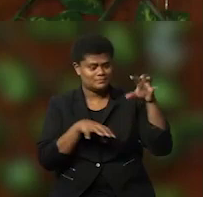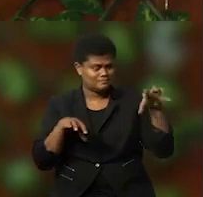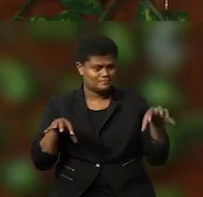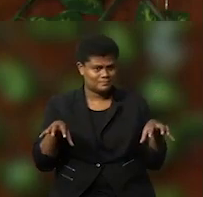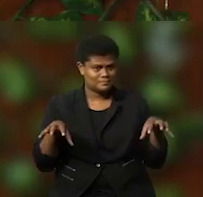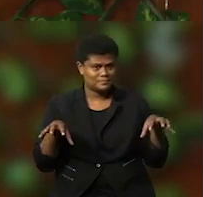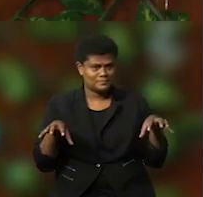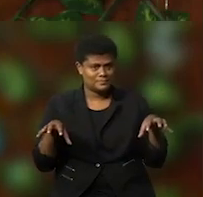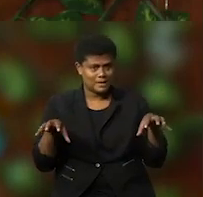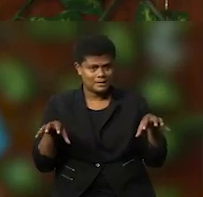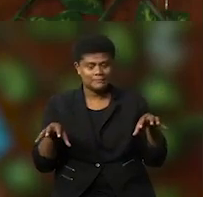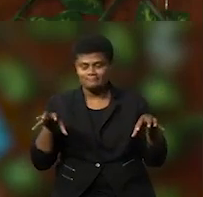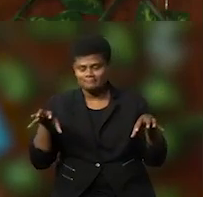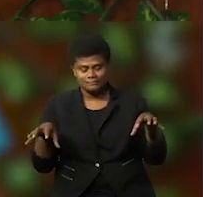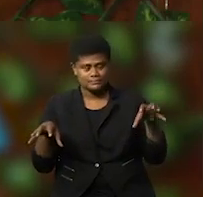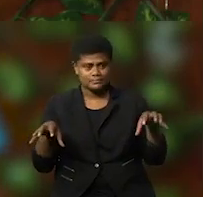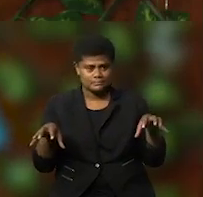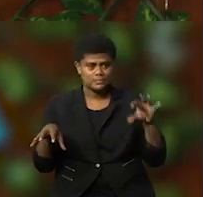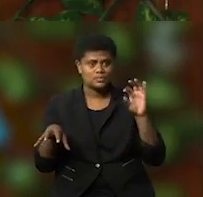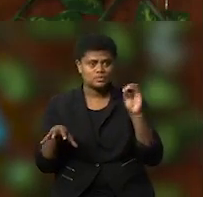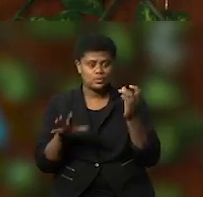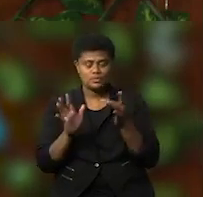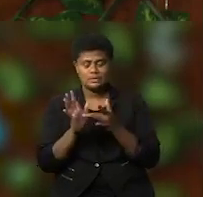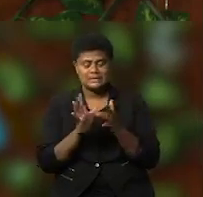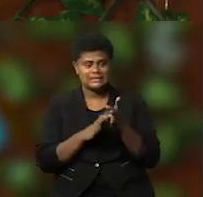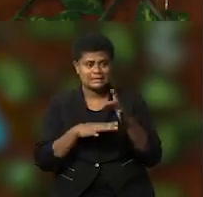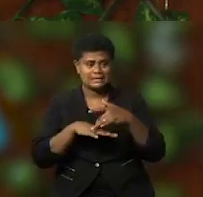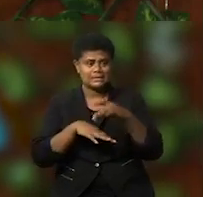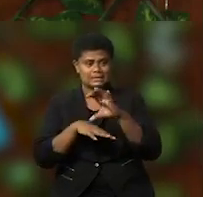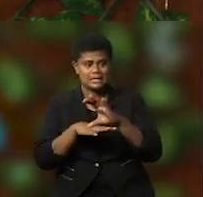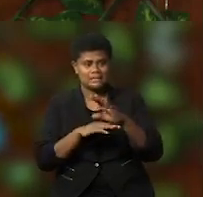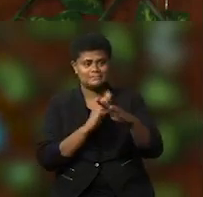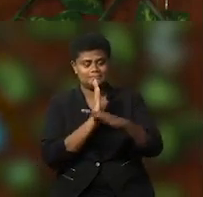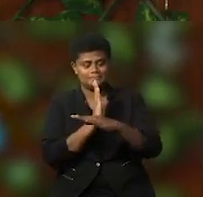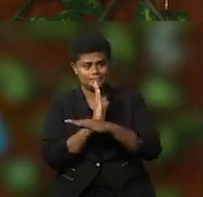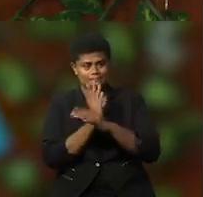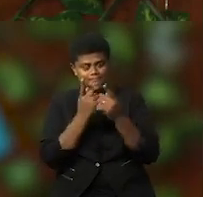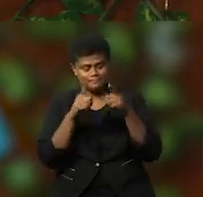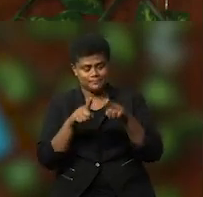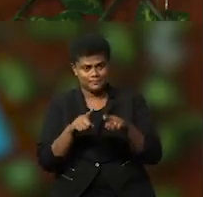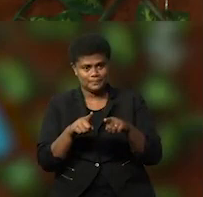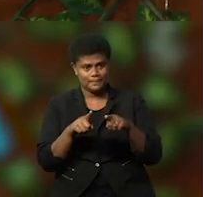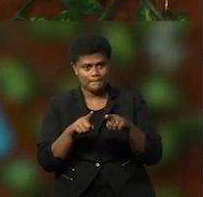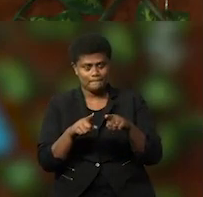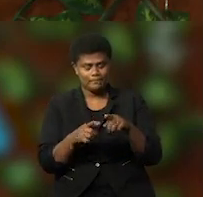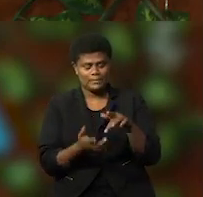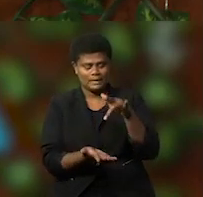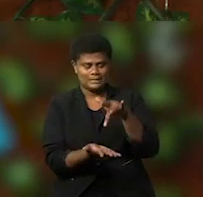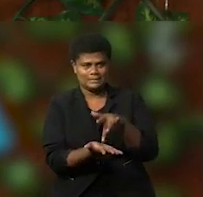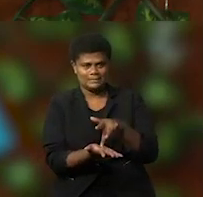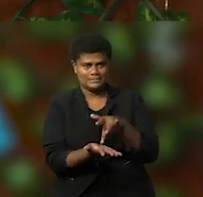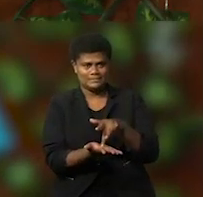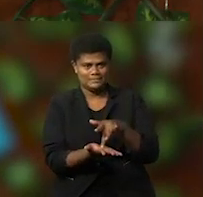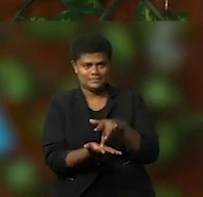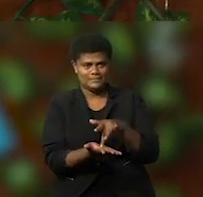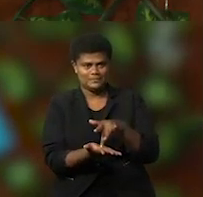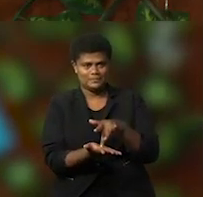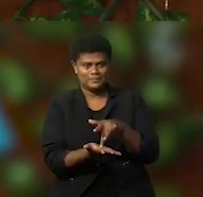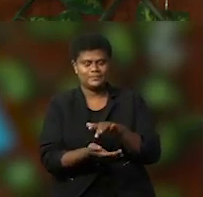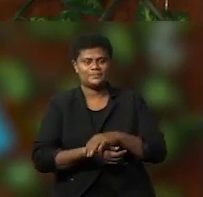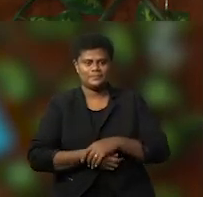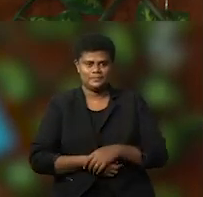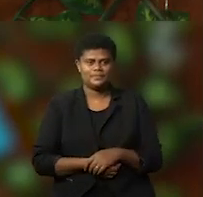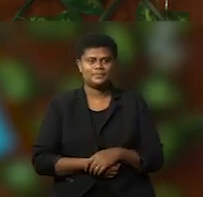can draw from these lessons that in Hebrews chapter 12, verses 25 to 29, it contains the last and